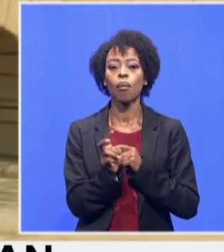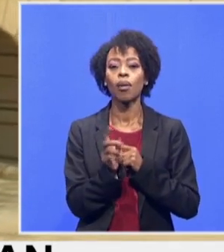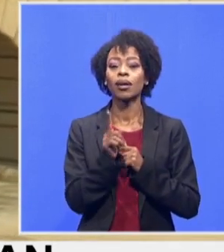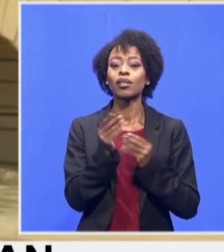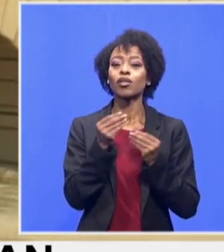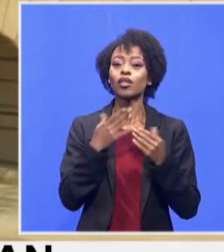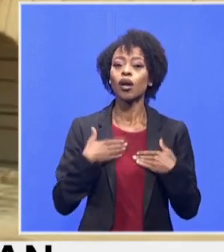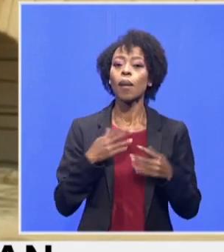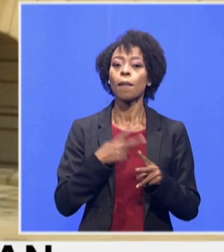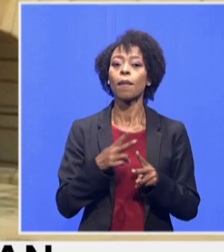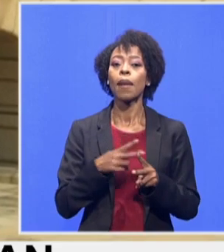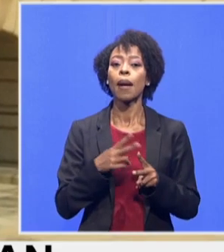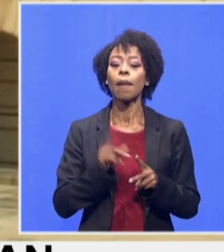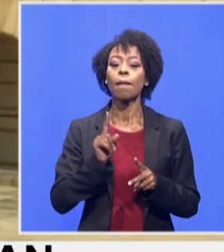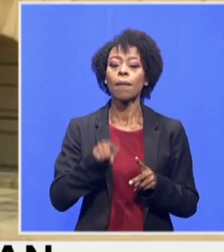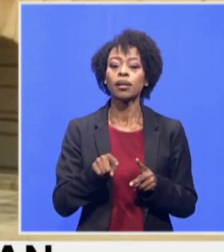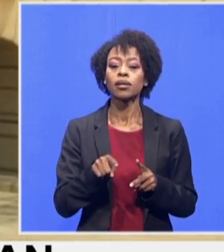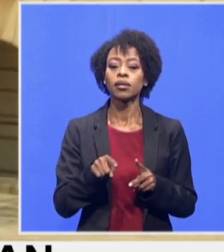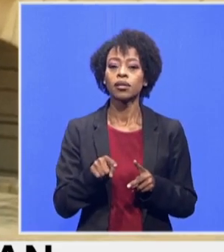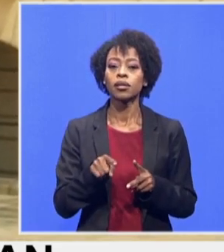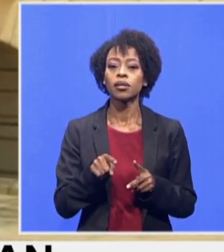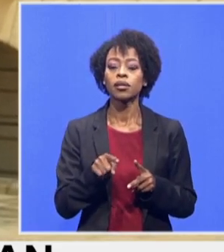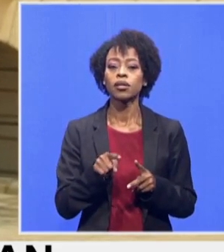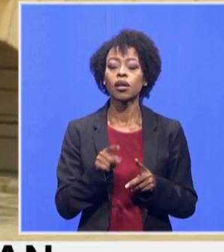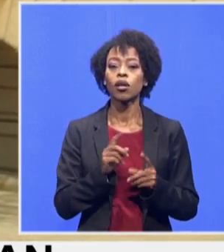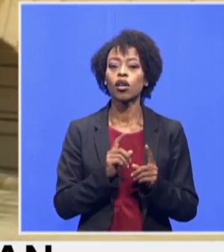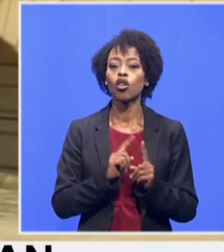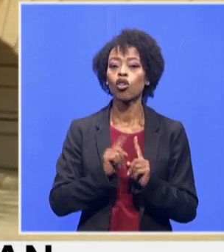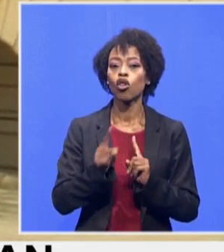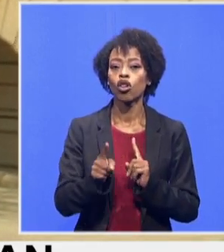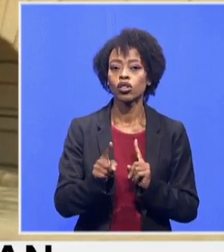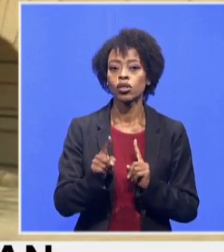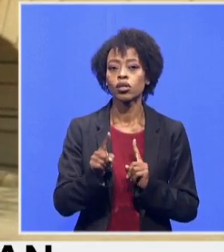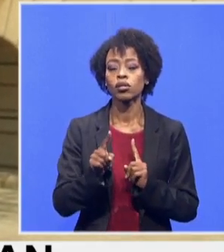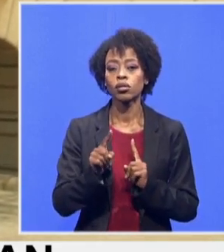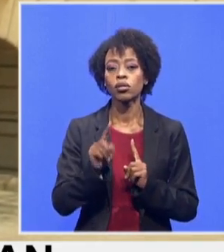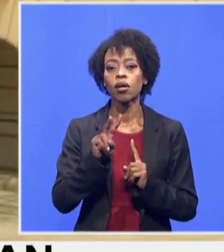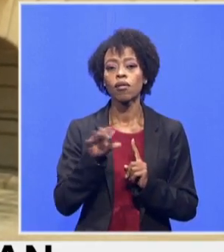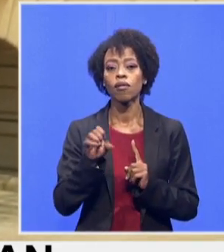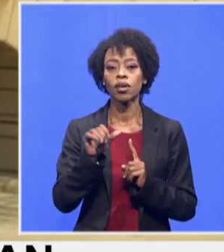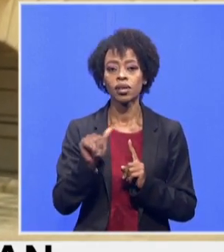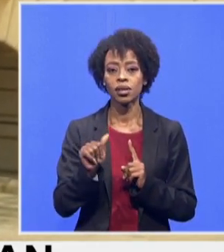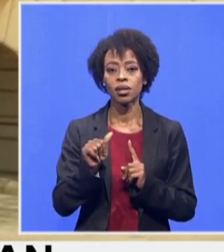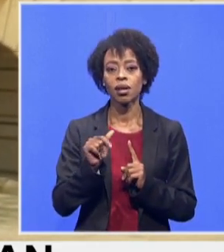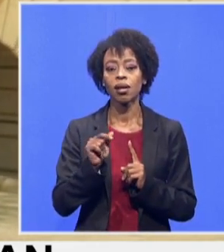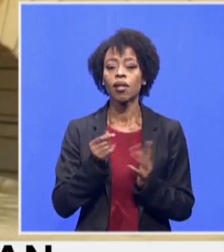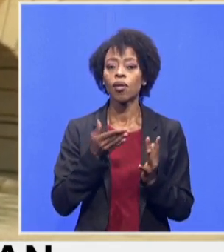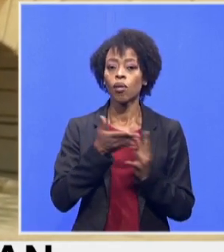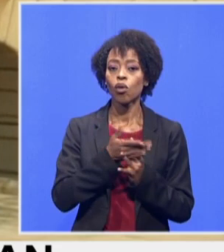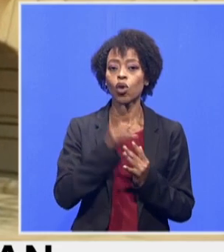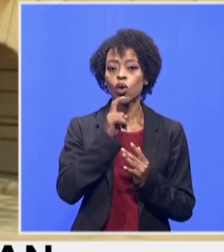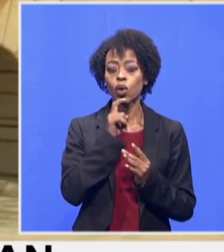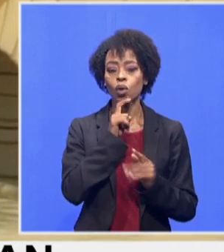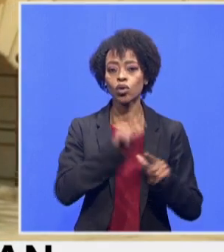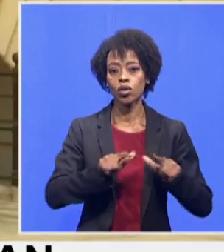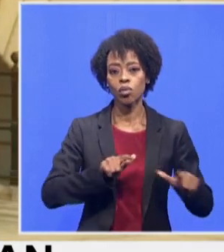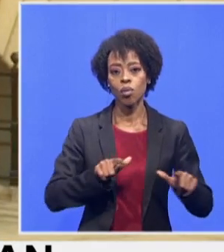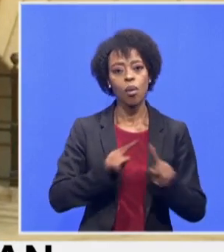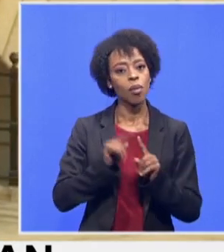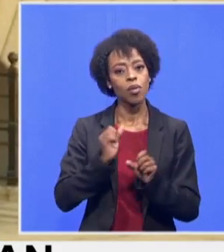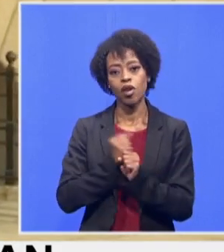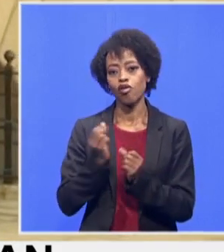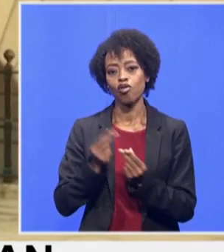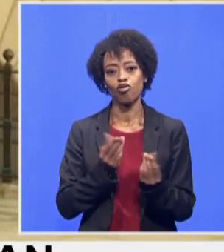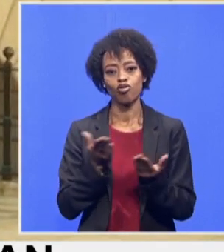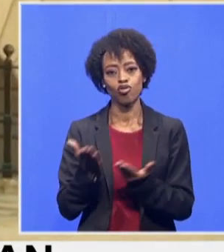us to prepare a transit visa for them to enter the country. And of course, they were going to enter through Limpopo. But we never did that.